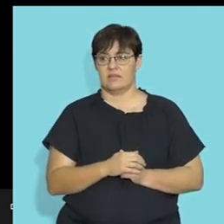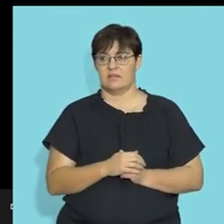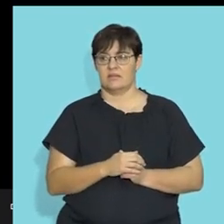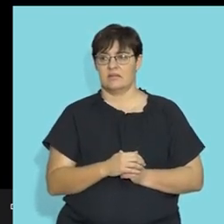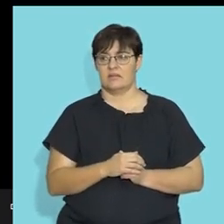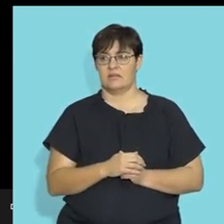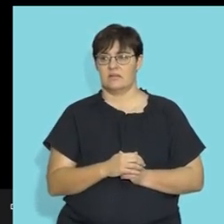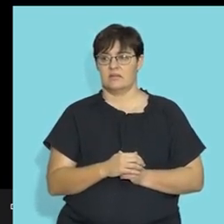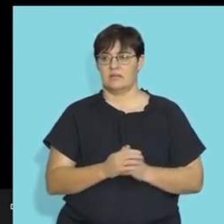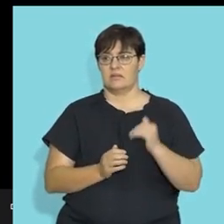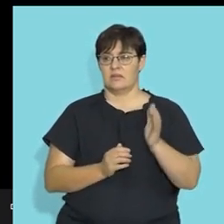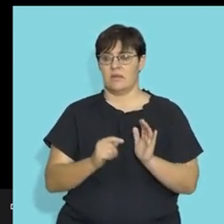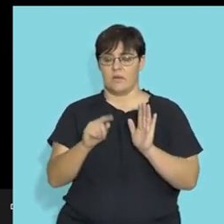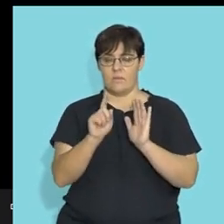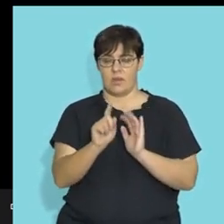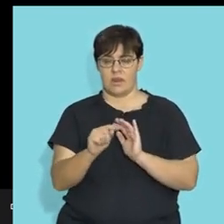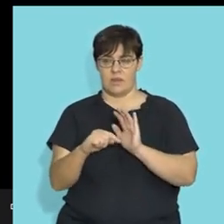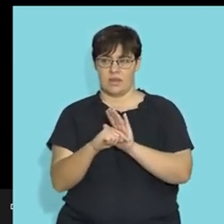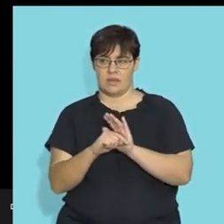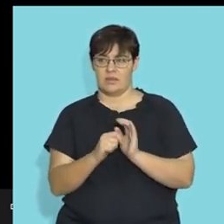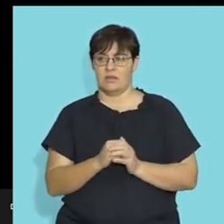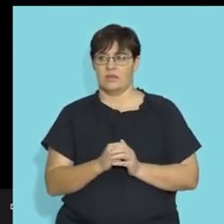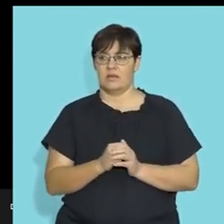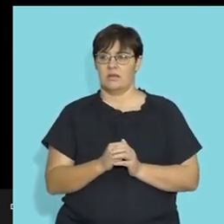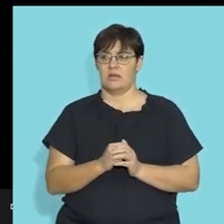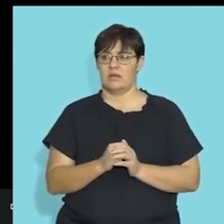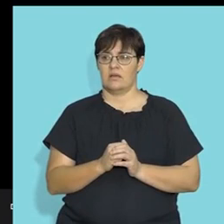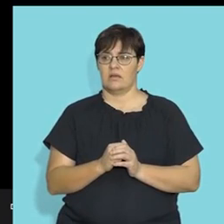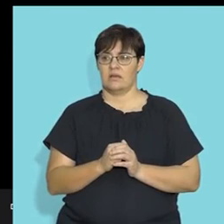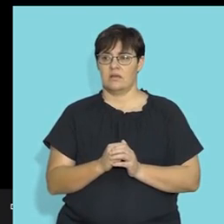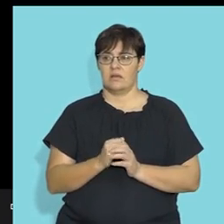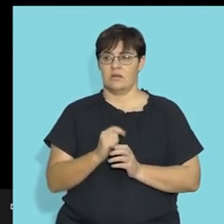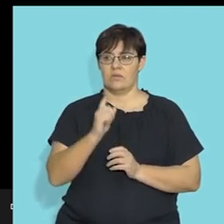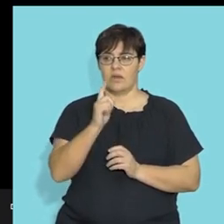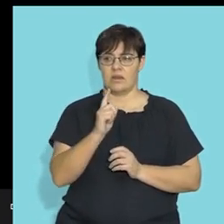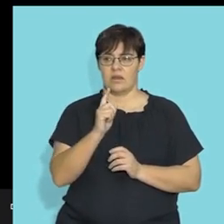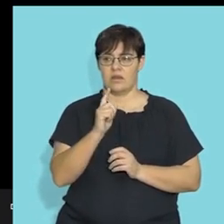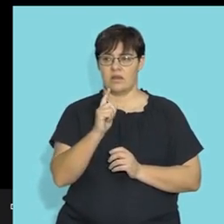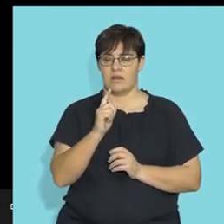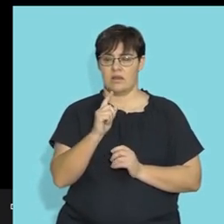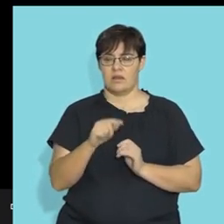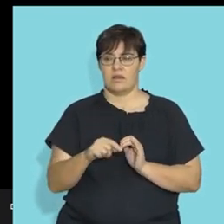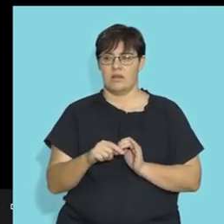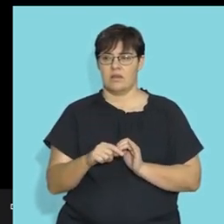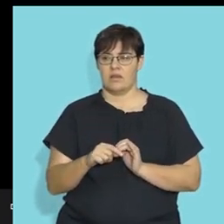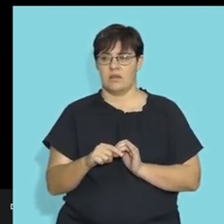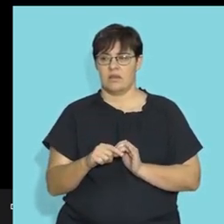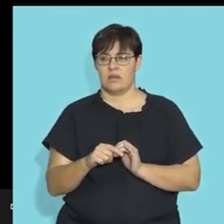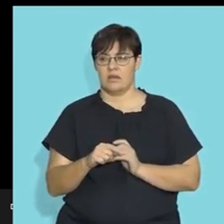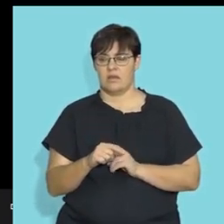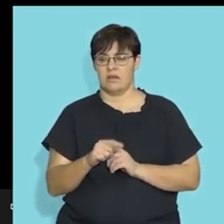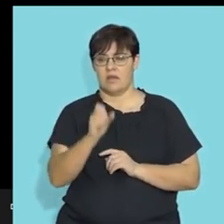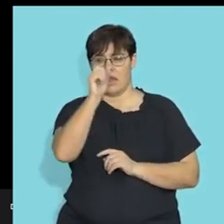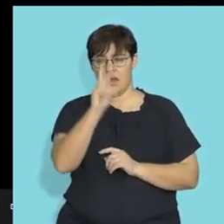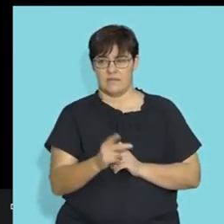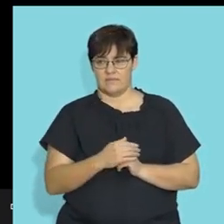5/8 over 1 minus a half. Sorry, the